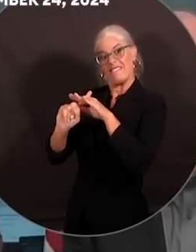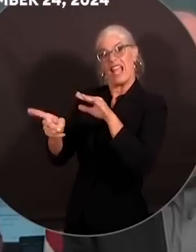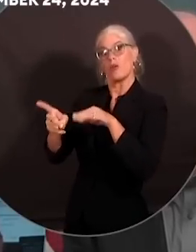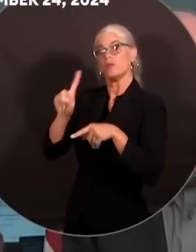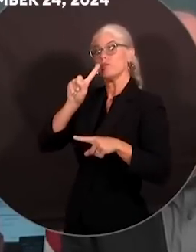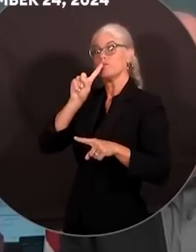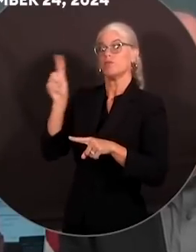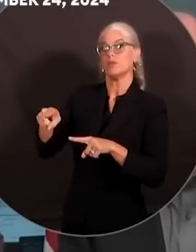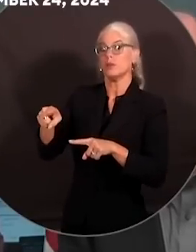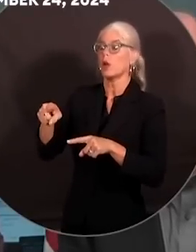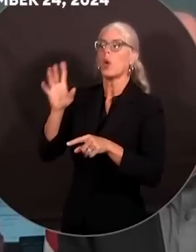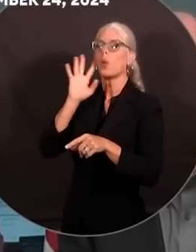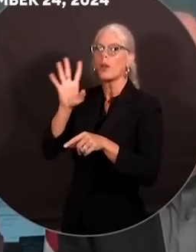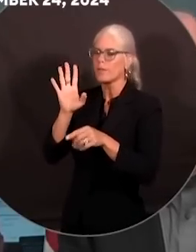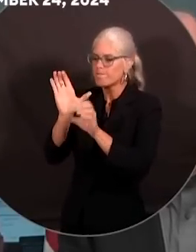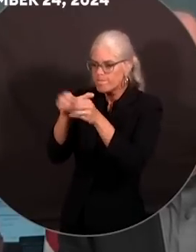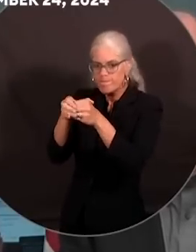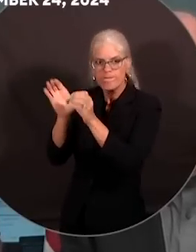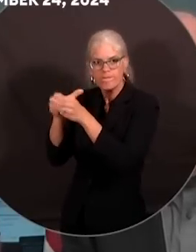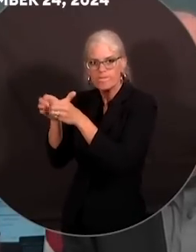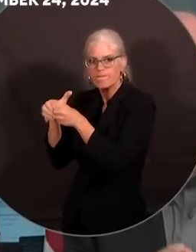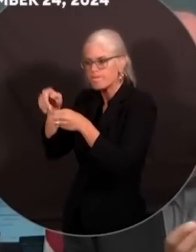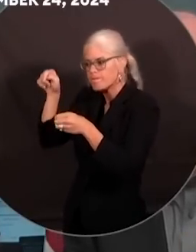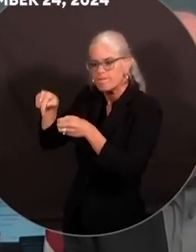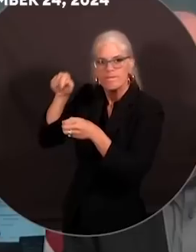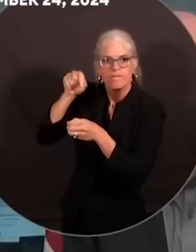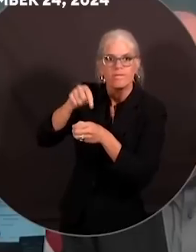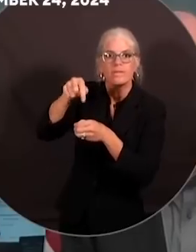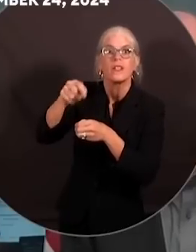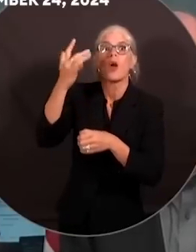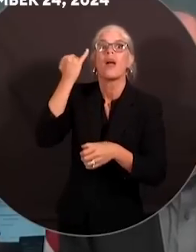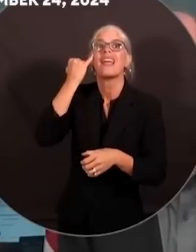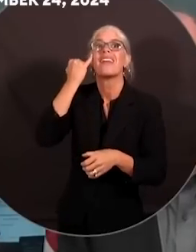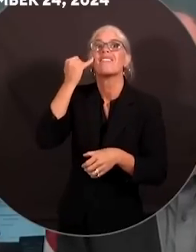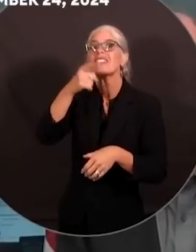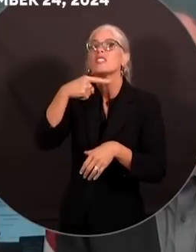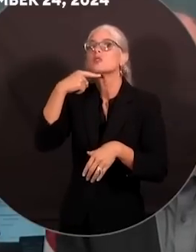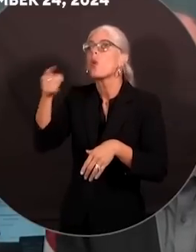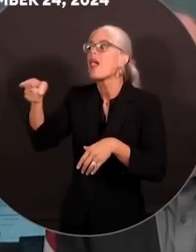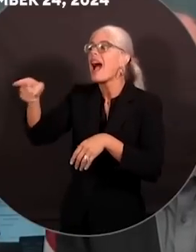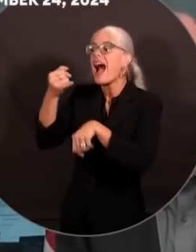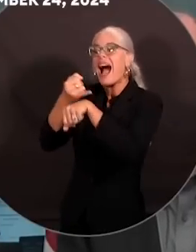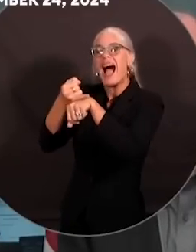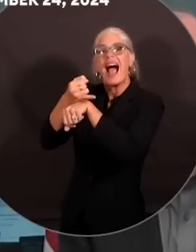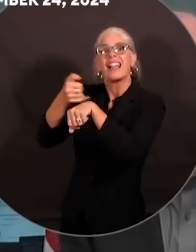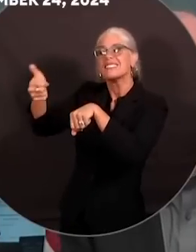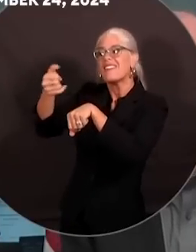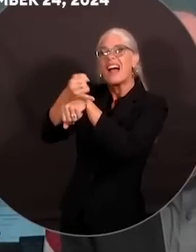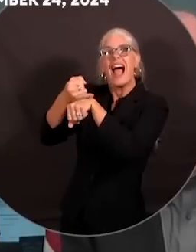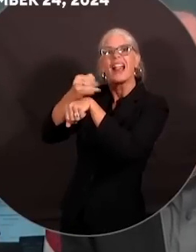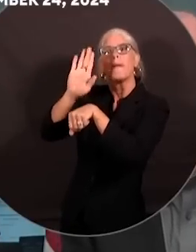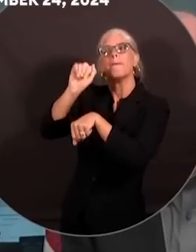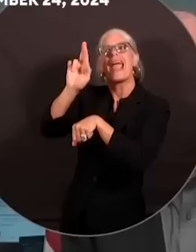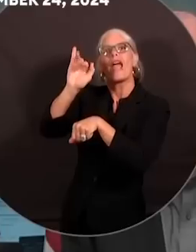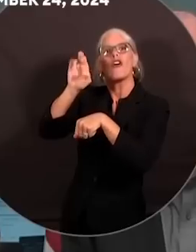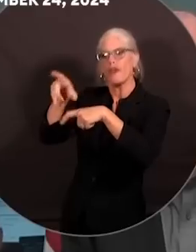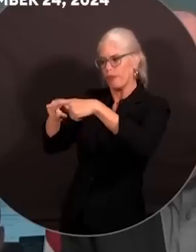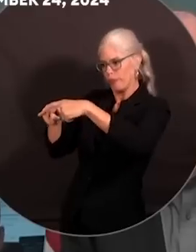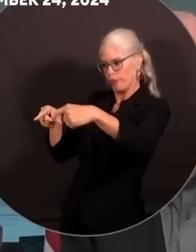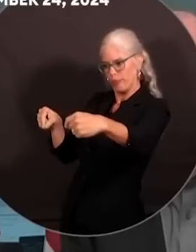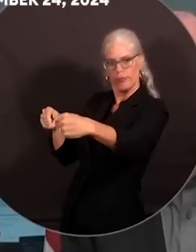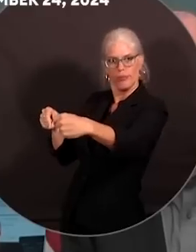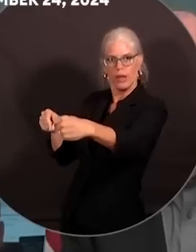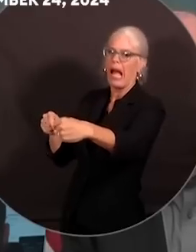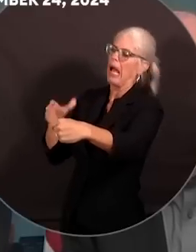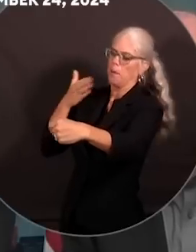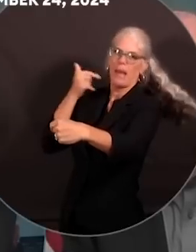locally, partially because if they say get off a barrier island, they're responsible for enforcing that, whether it's bridge closures or any of that.